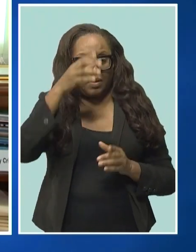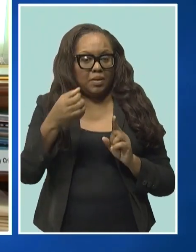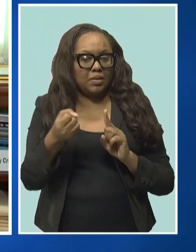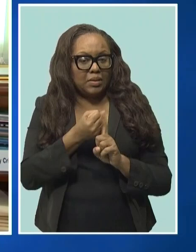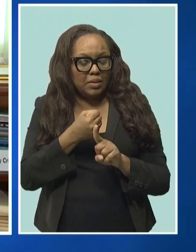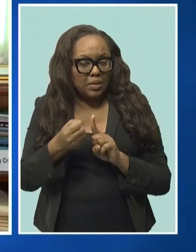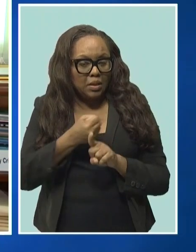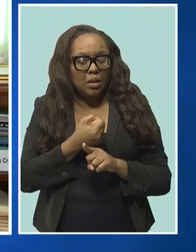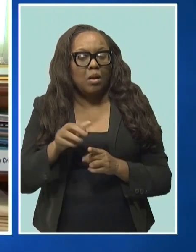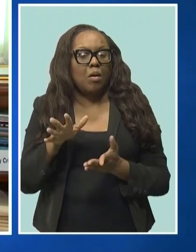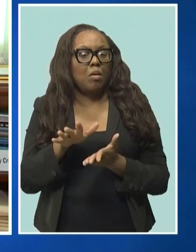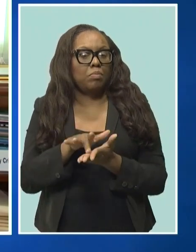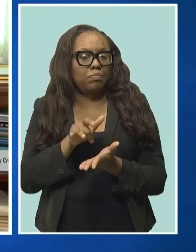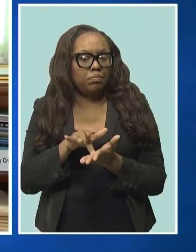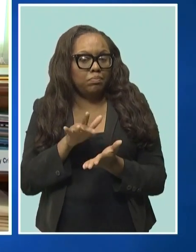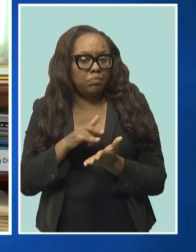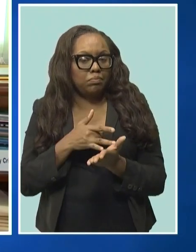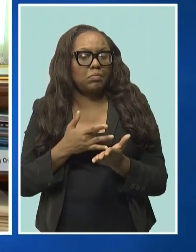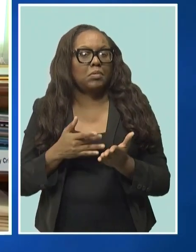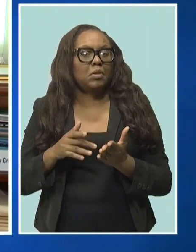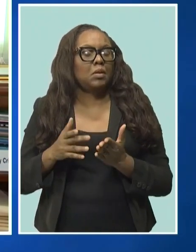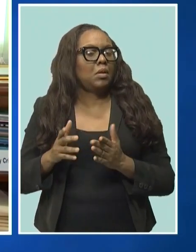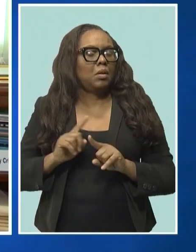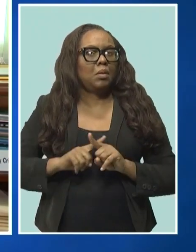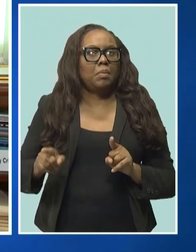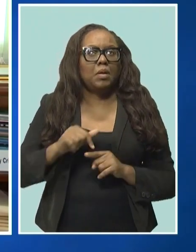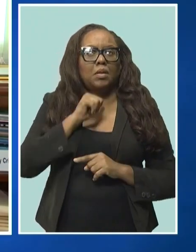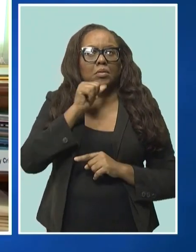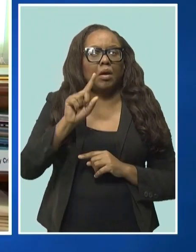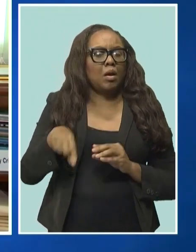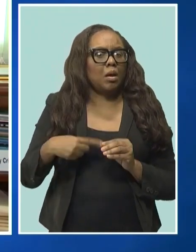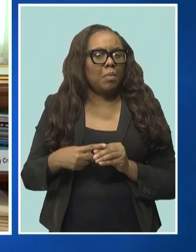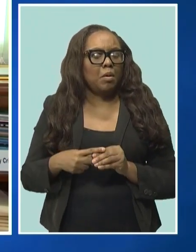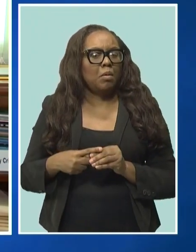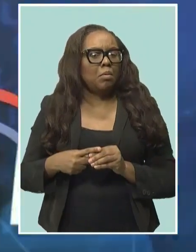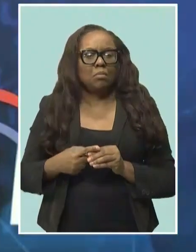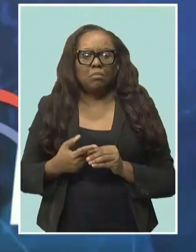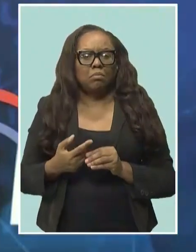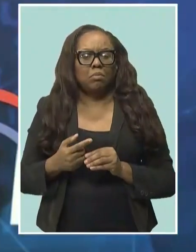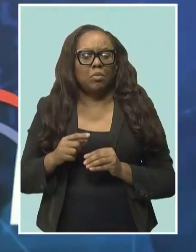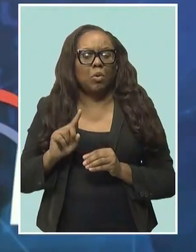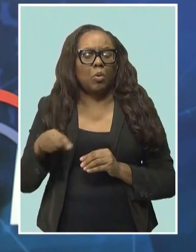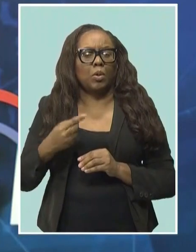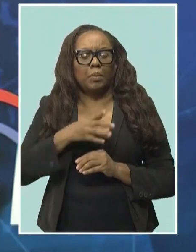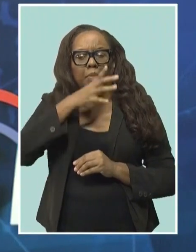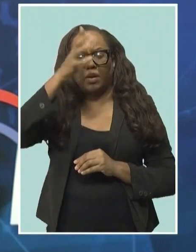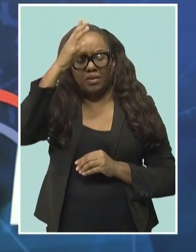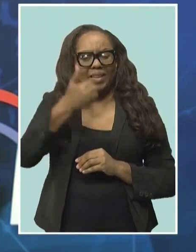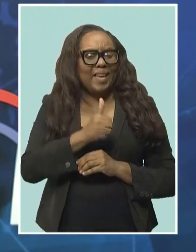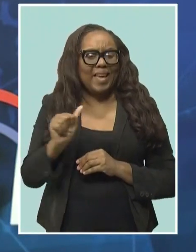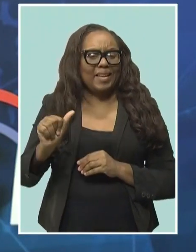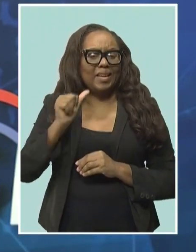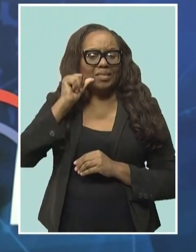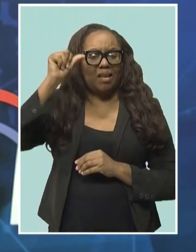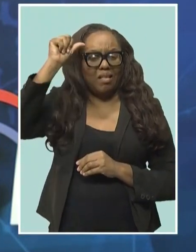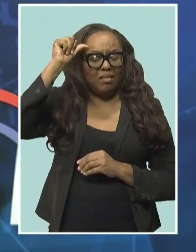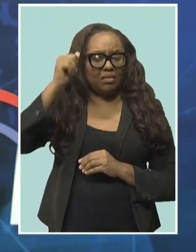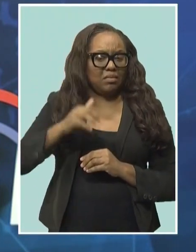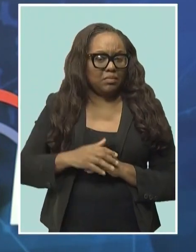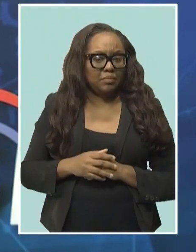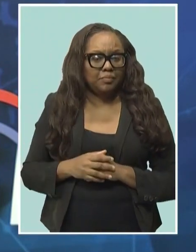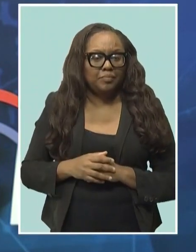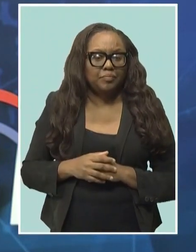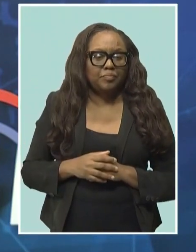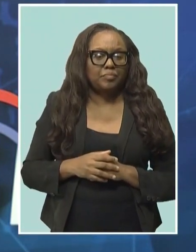exploit, neglect, or whatever. But it's not exclusively about them, it's any adult. Ms. Marshall-Harris has debunked the notion